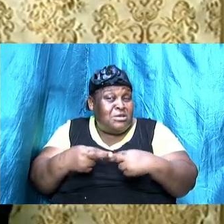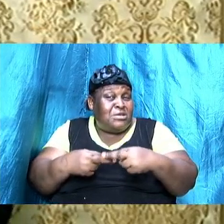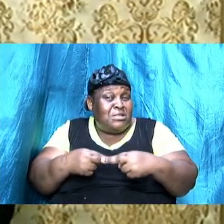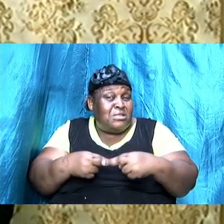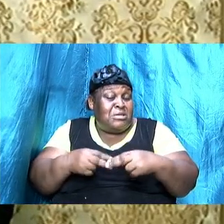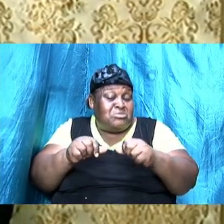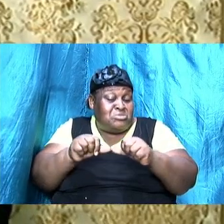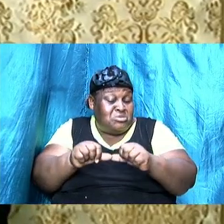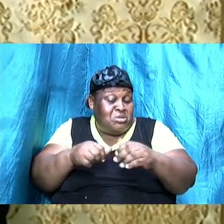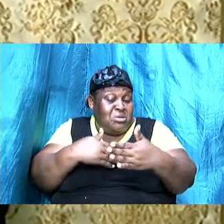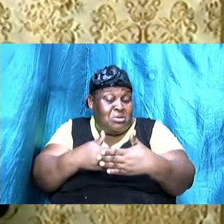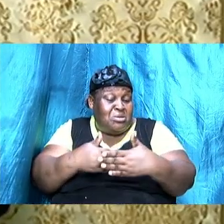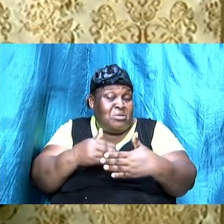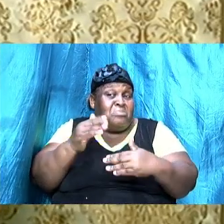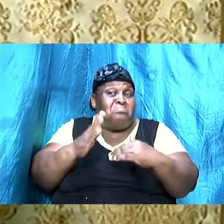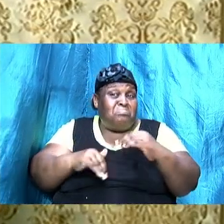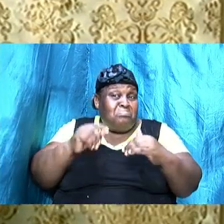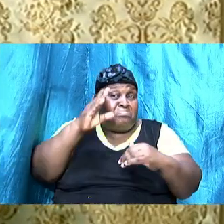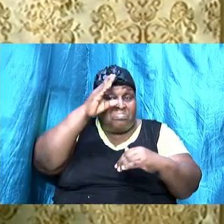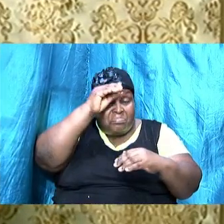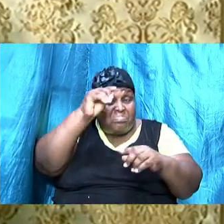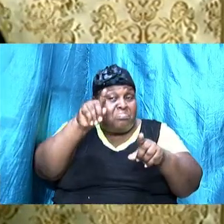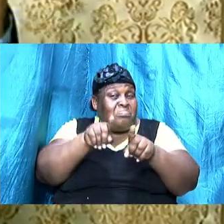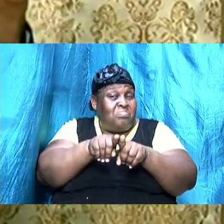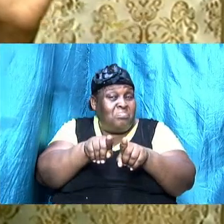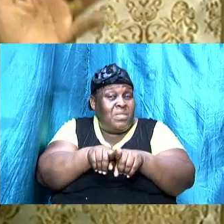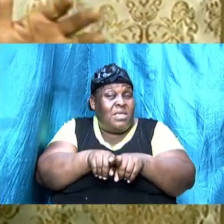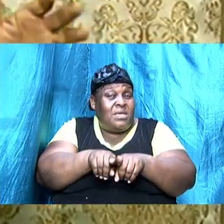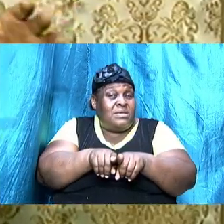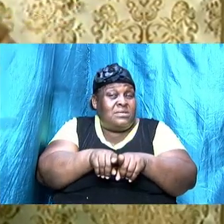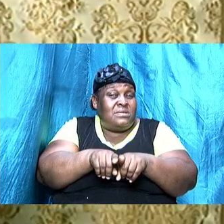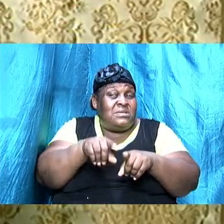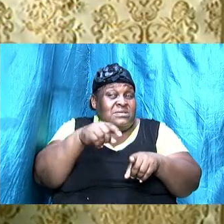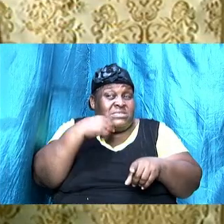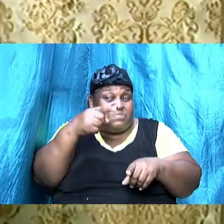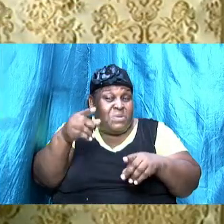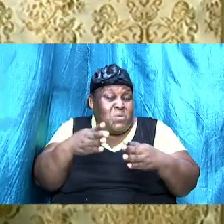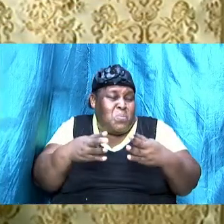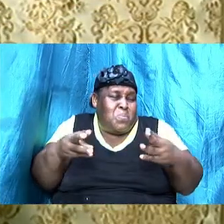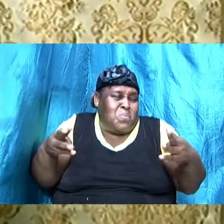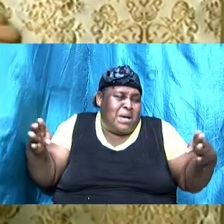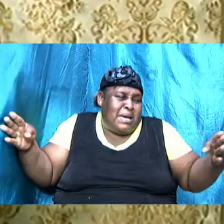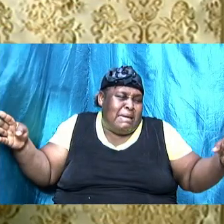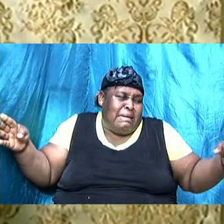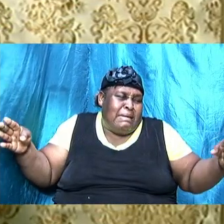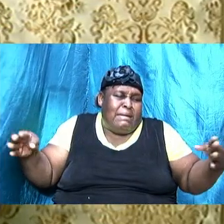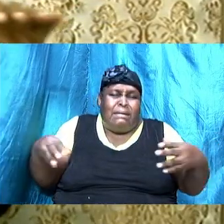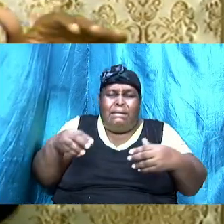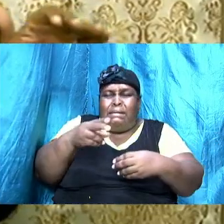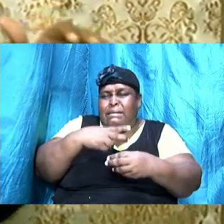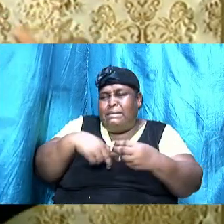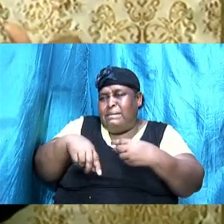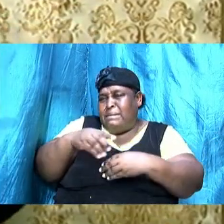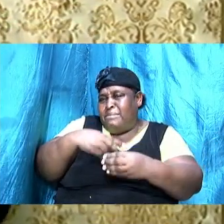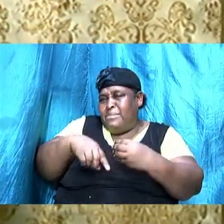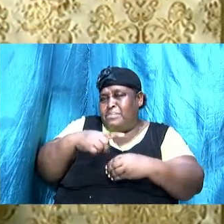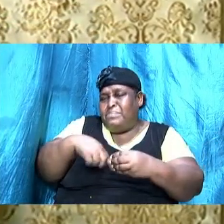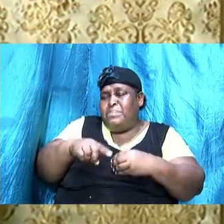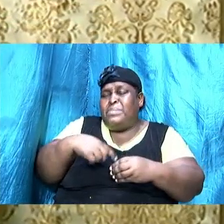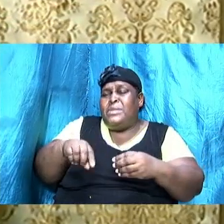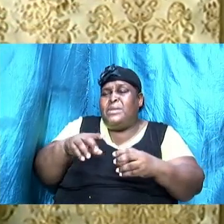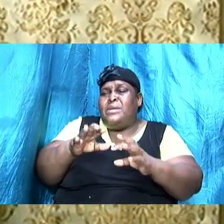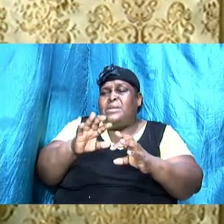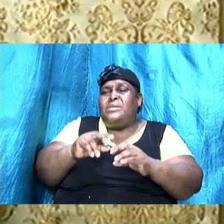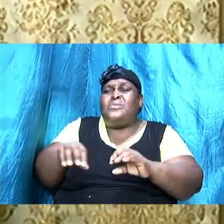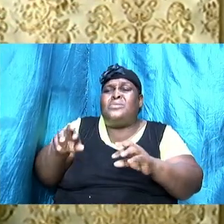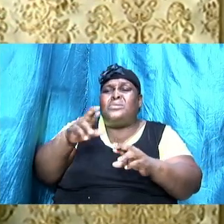brother. And it speaks in broad sense about relationships across the board.